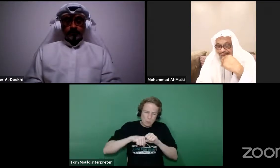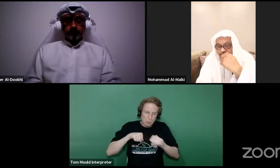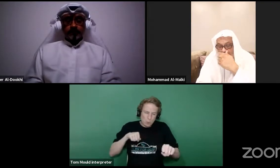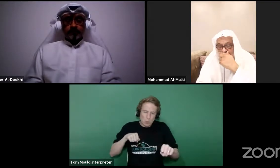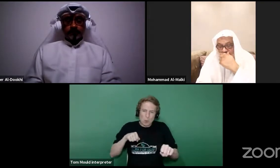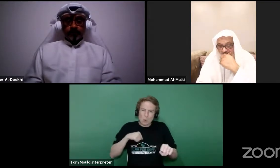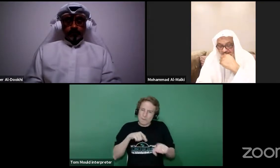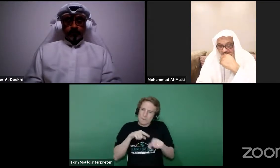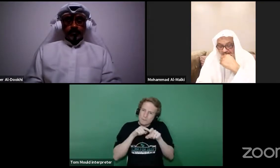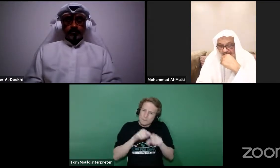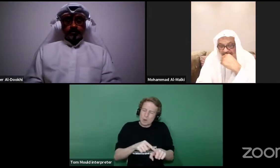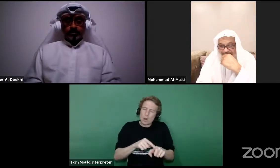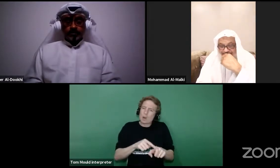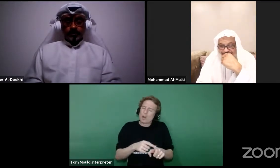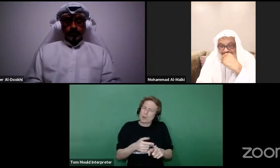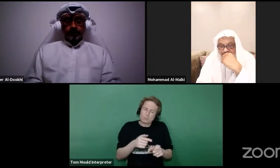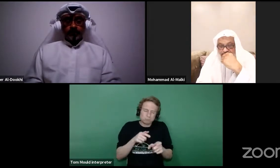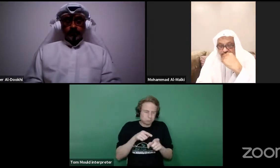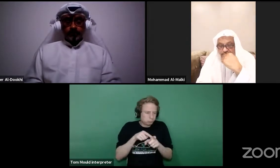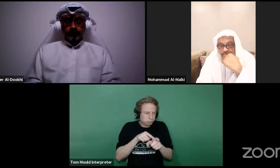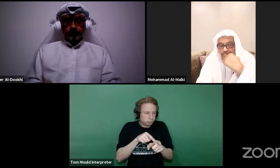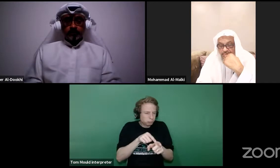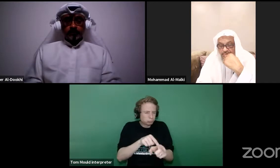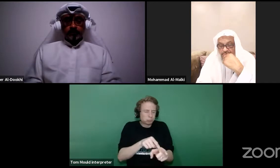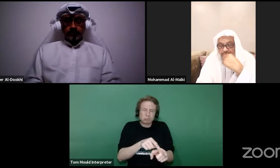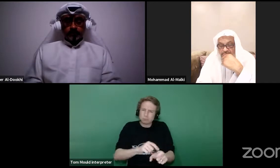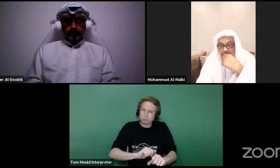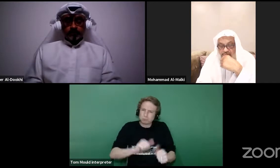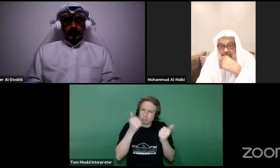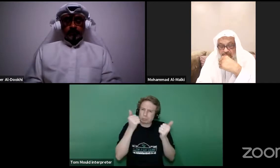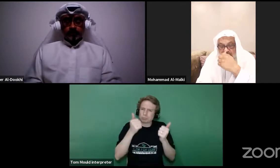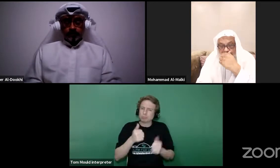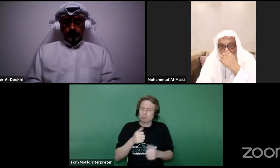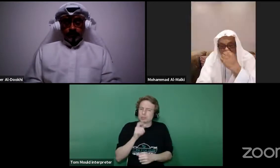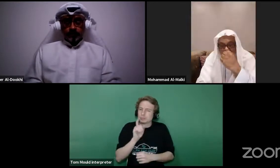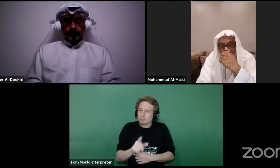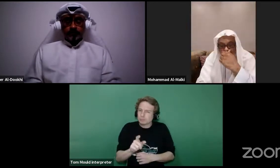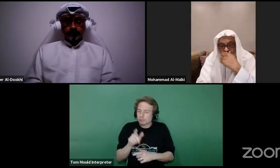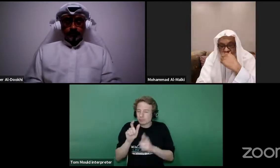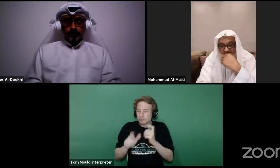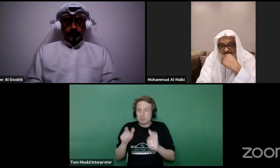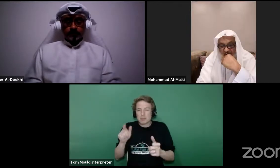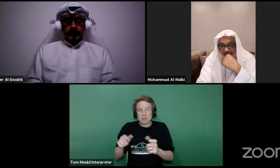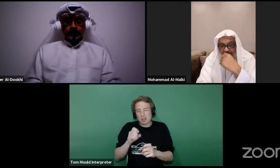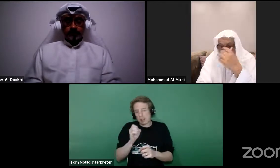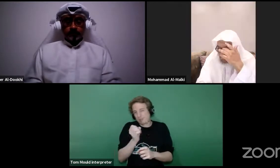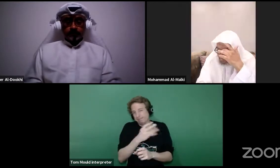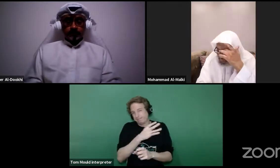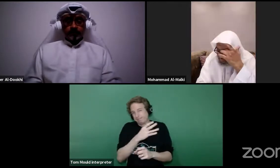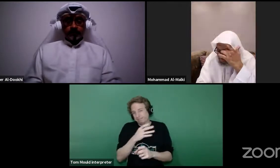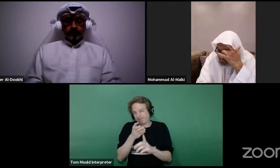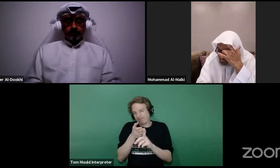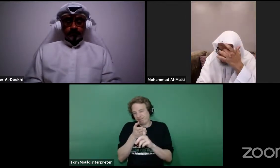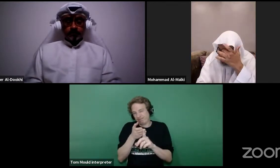of whosoever leaves it, i.e. whosoever doesn't act upon it